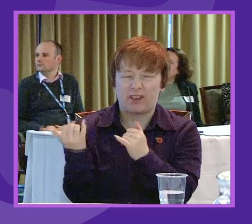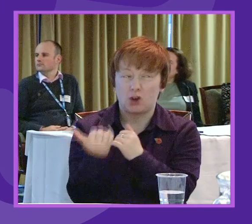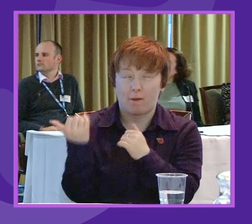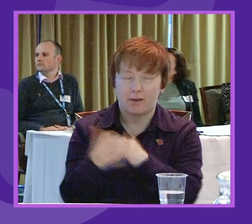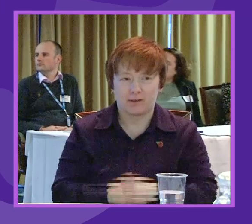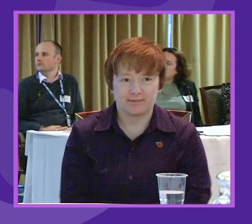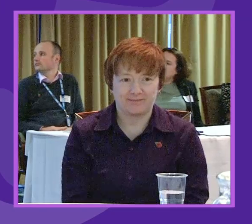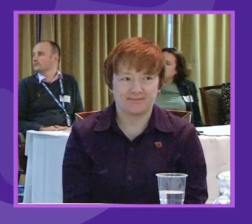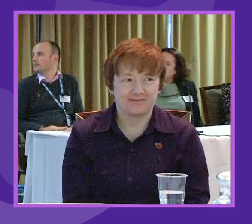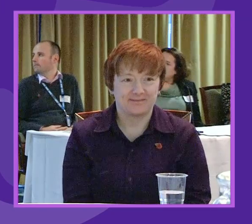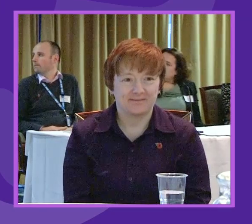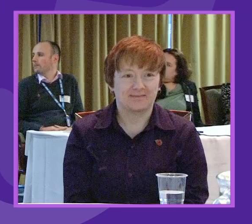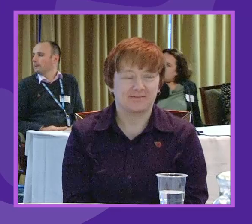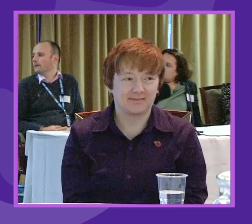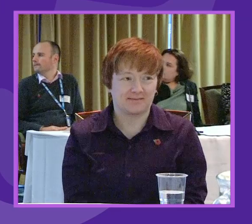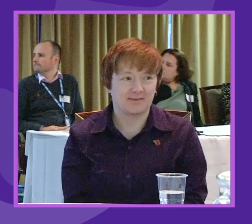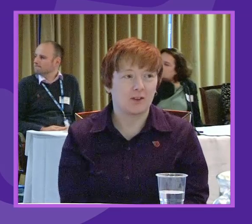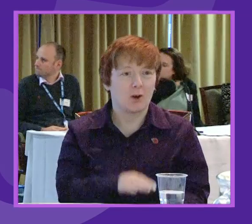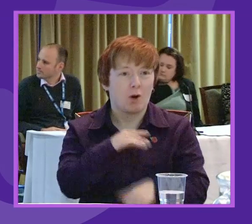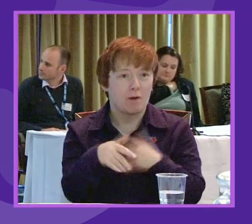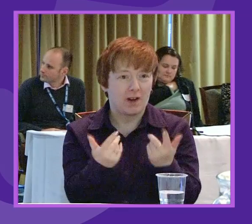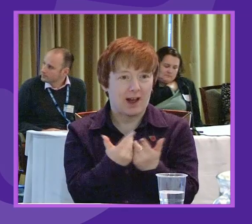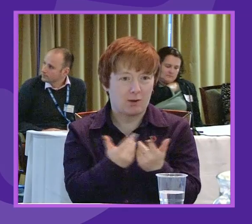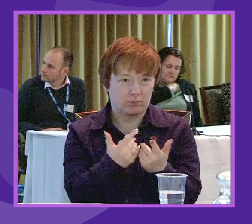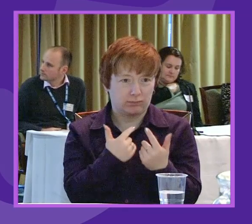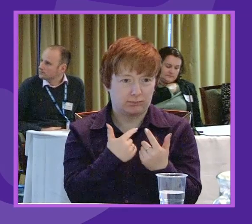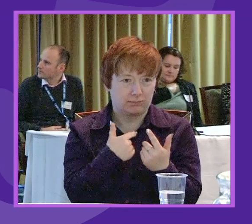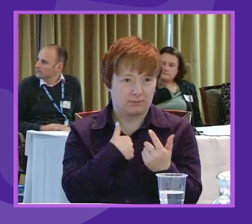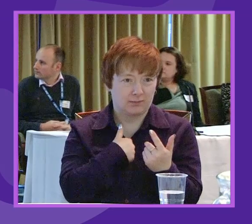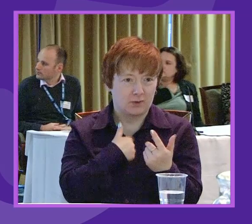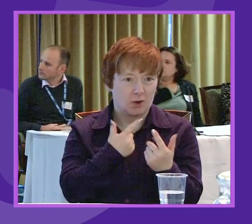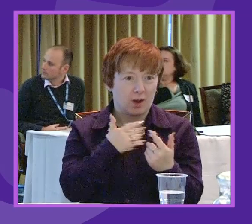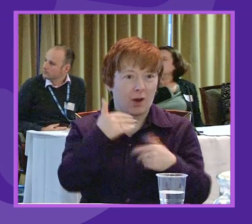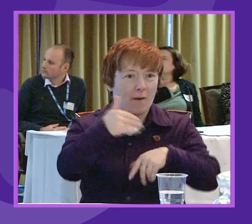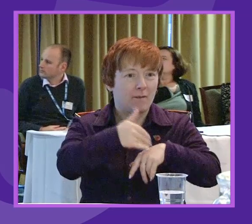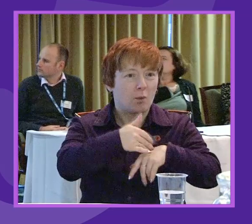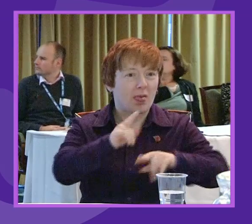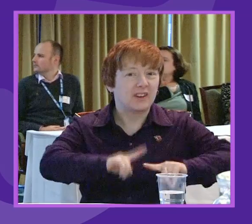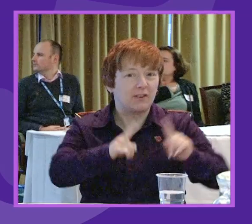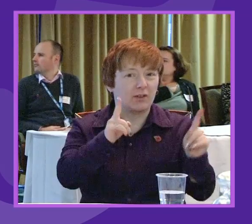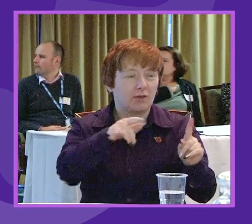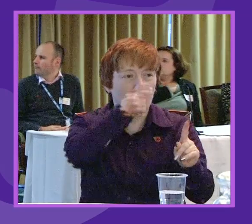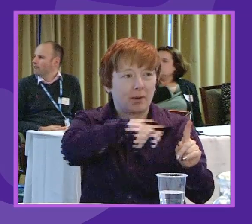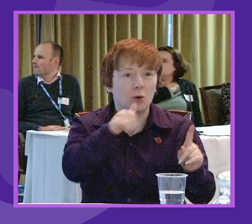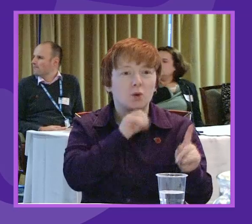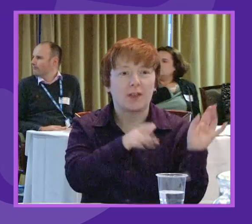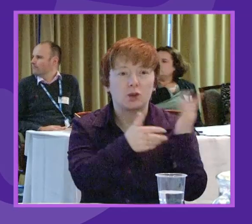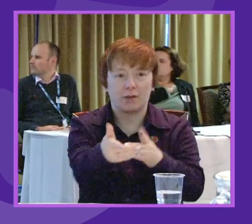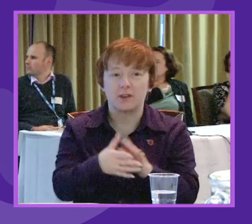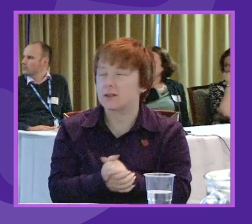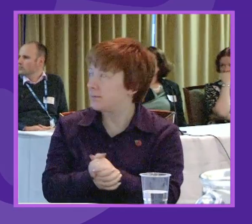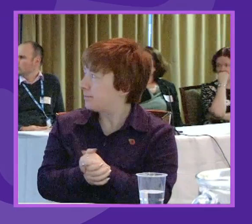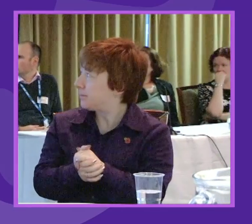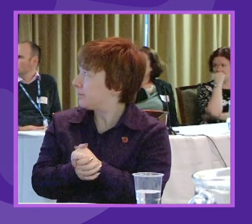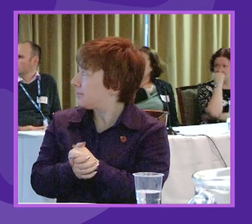Iris finish in terms of what this is making, the difference this is making in terms of people who are using our